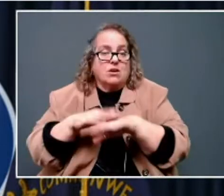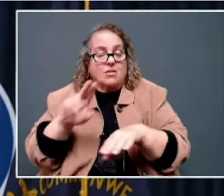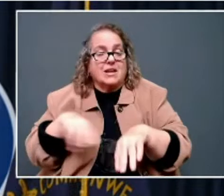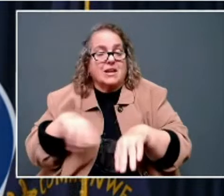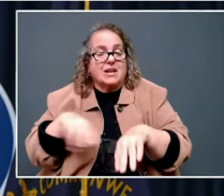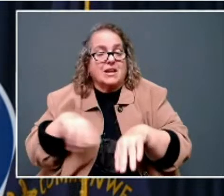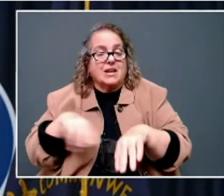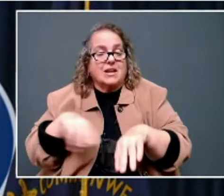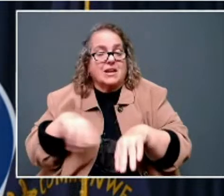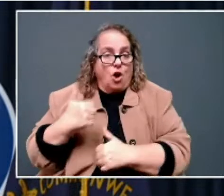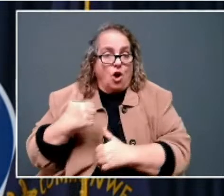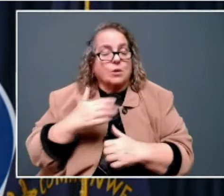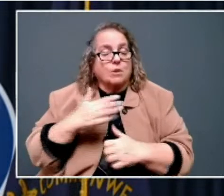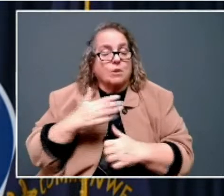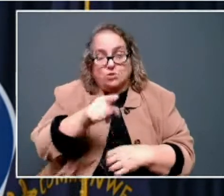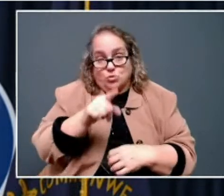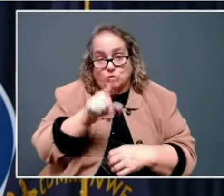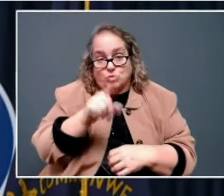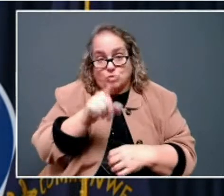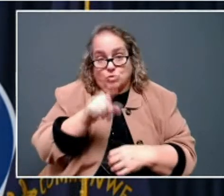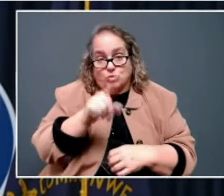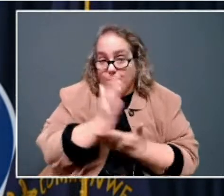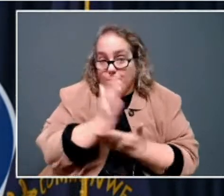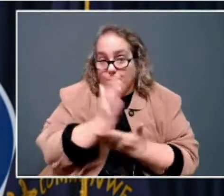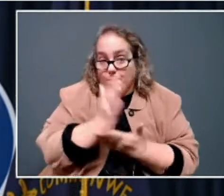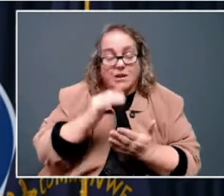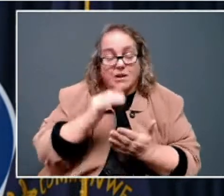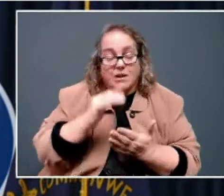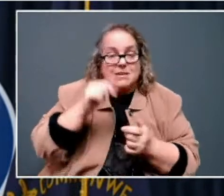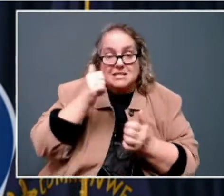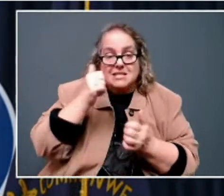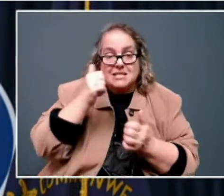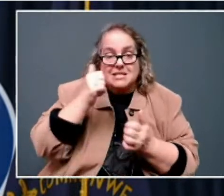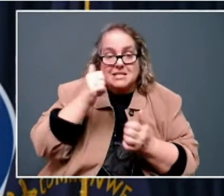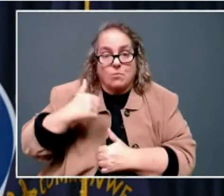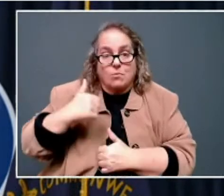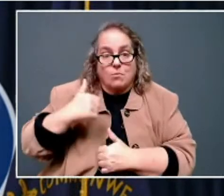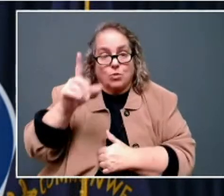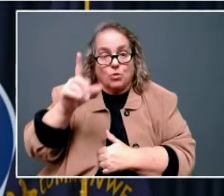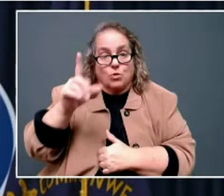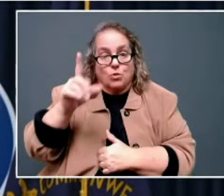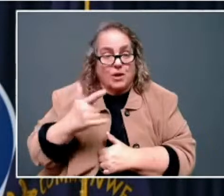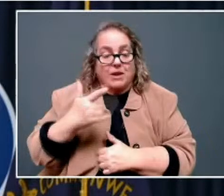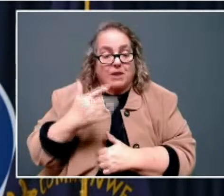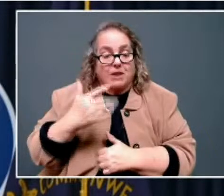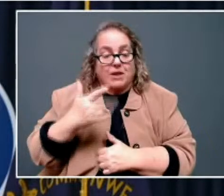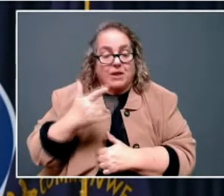you to do your part, just like every guardsman and woman is going to be doing. Thank you all very much.